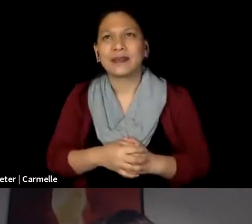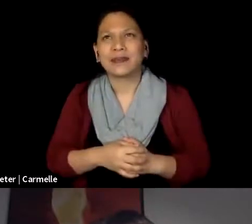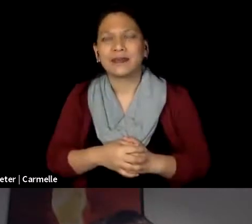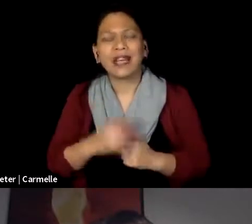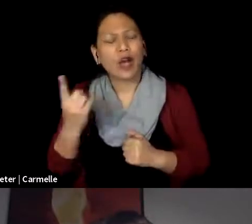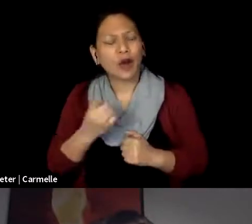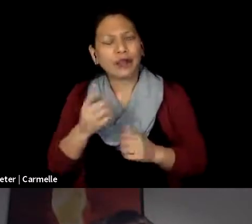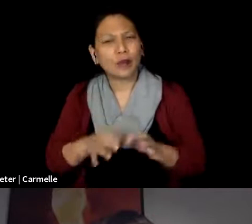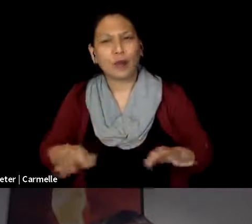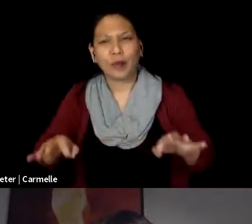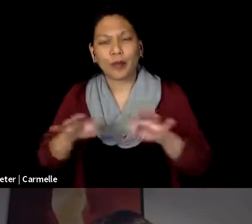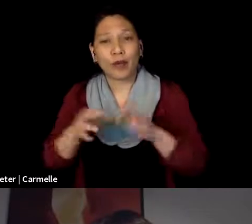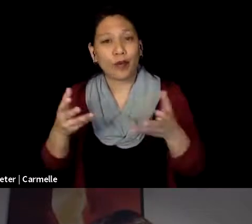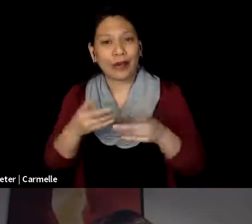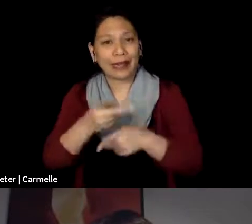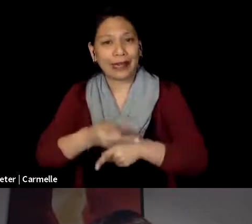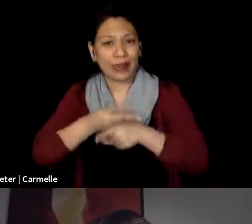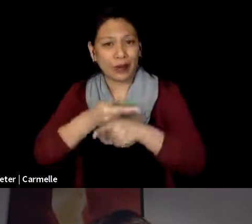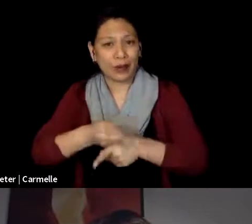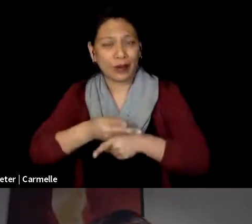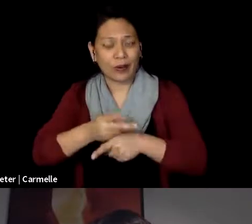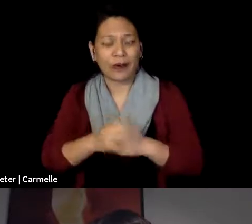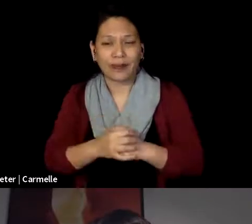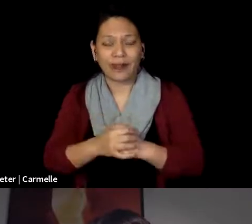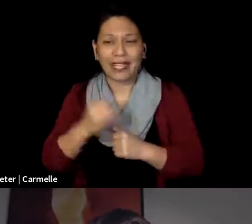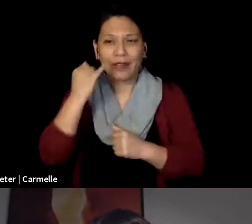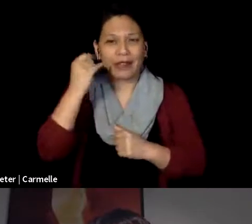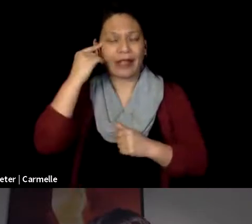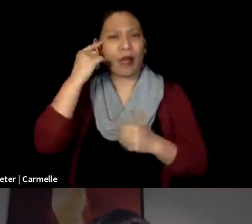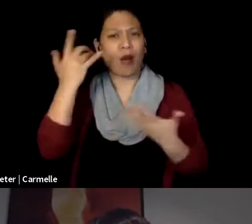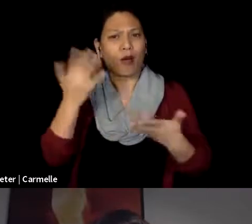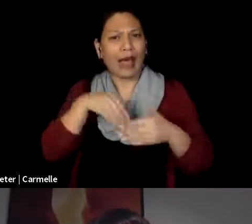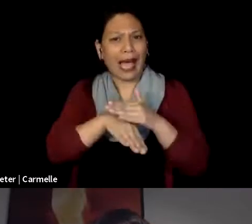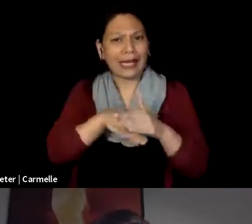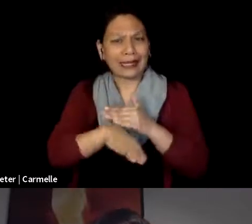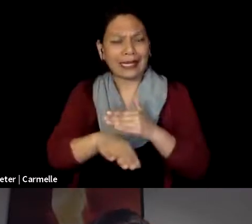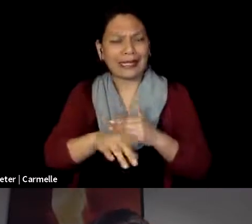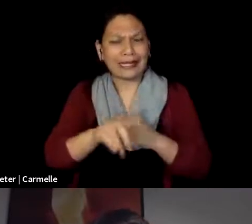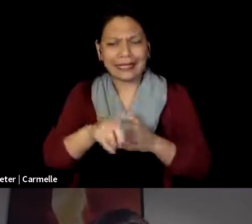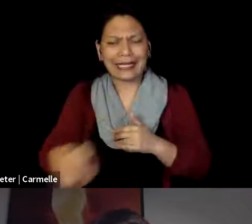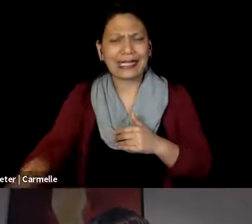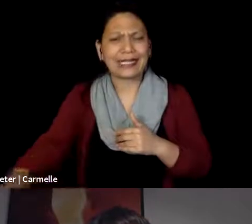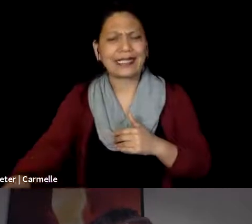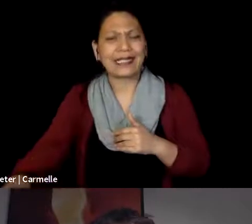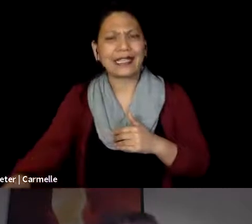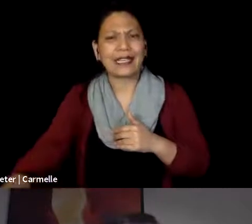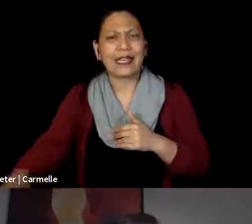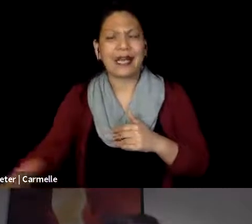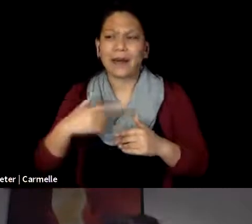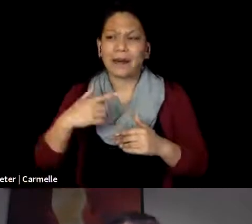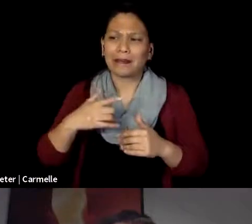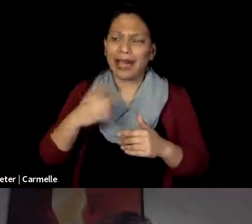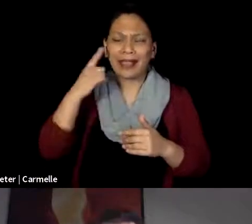care. I think that when we talk about access needs, I try to think about care